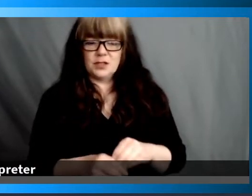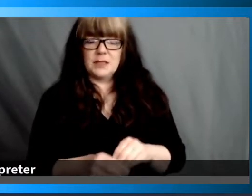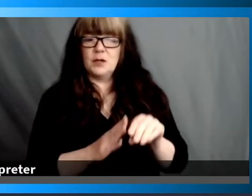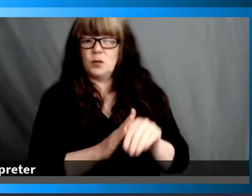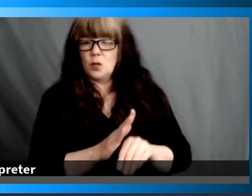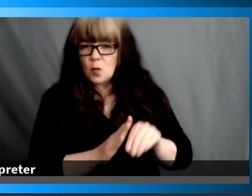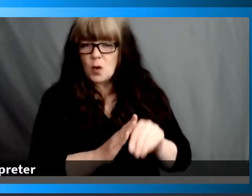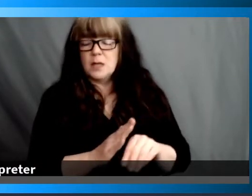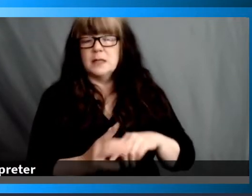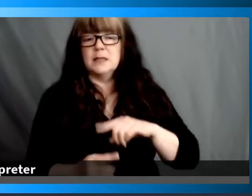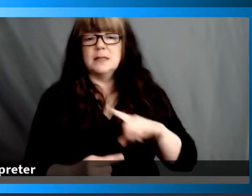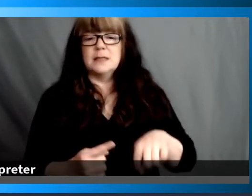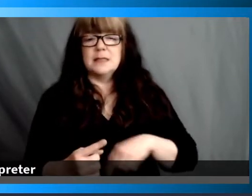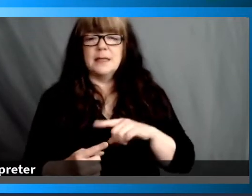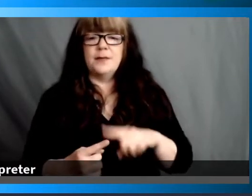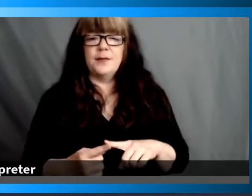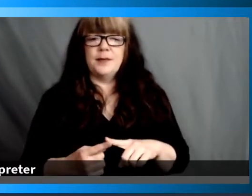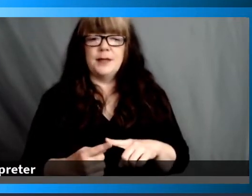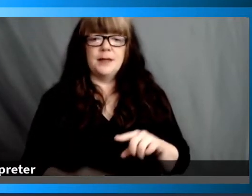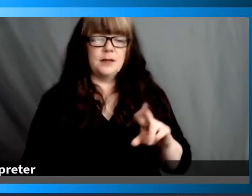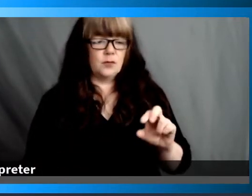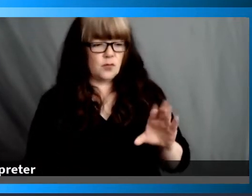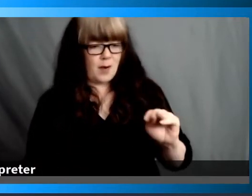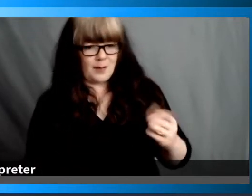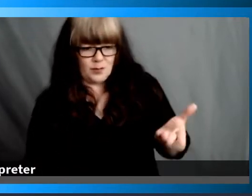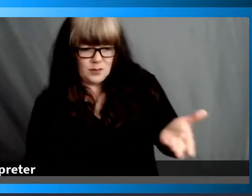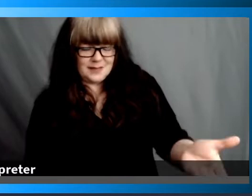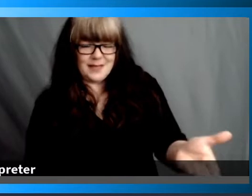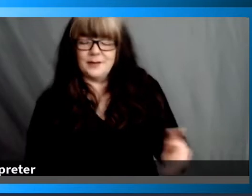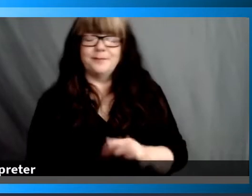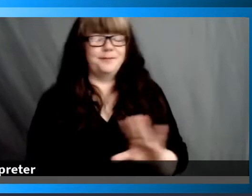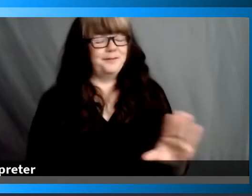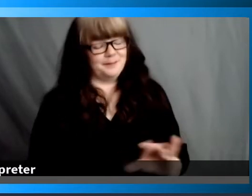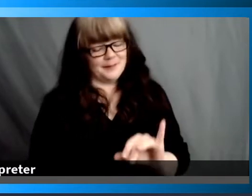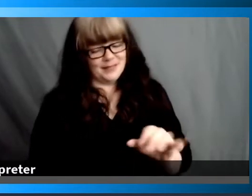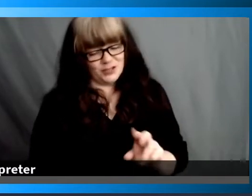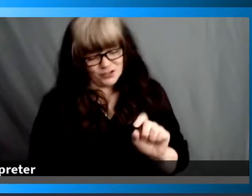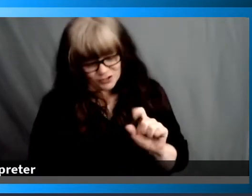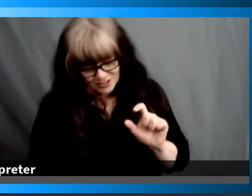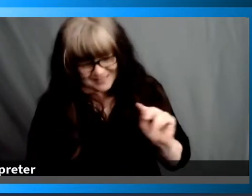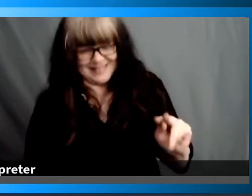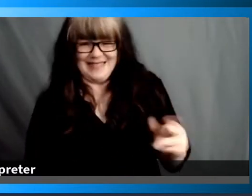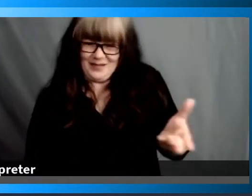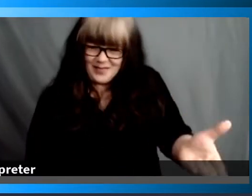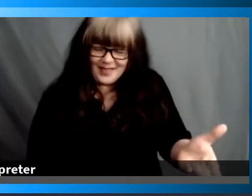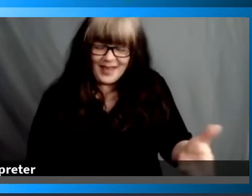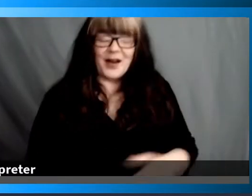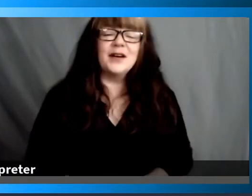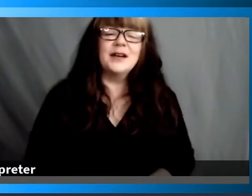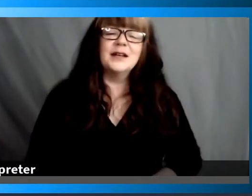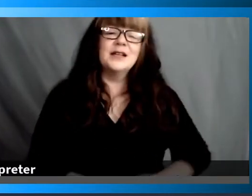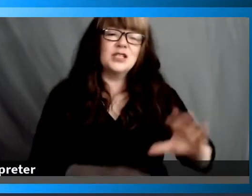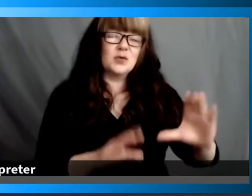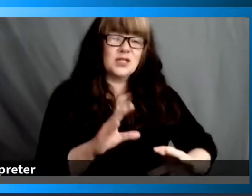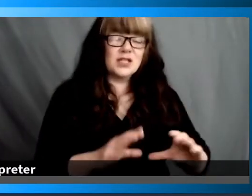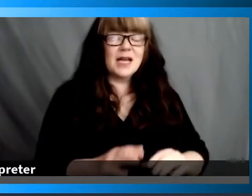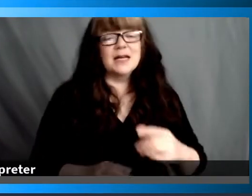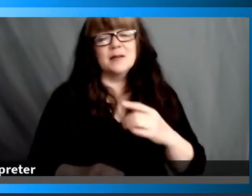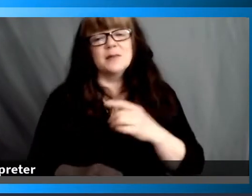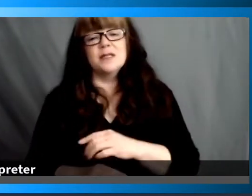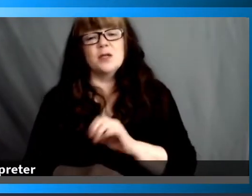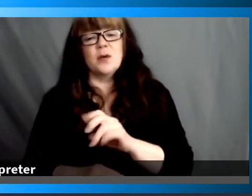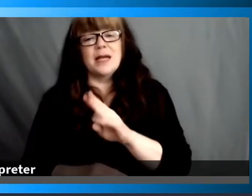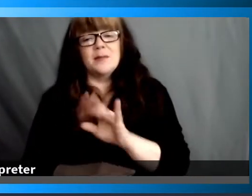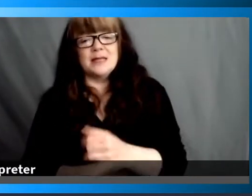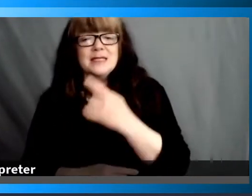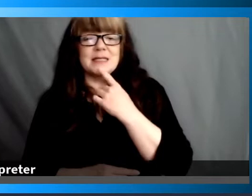then Robin was there. And we were chatting about it, and Emily was telling us, like, so Robin forgets, and then they'll find each